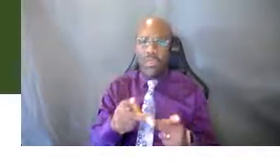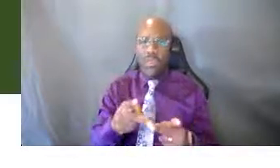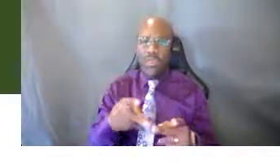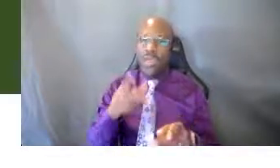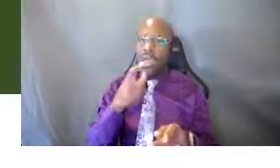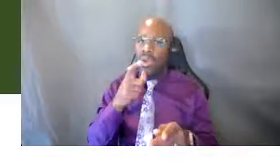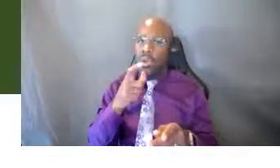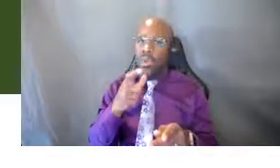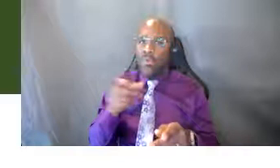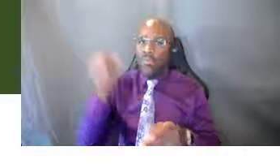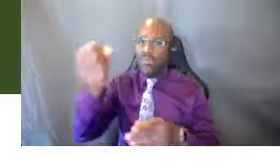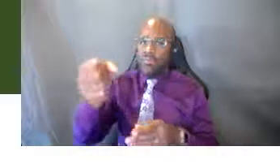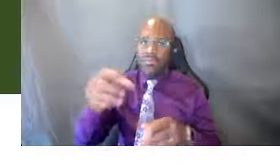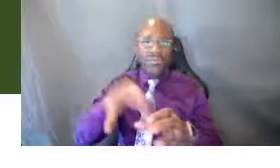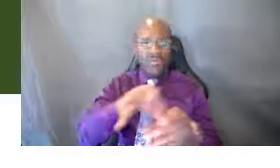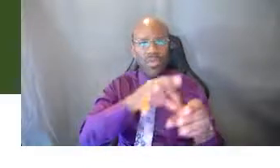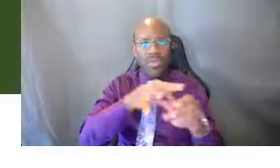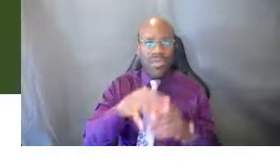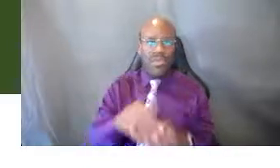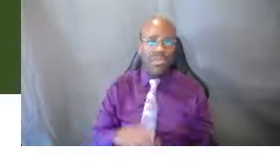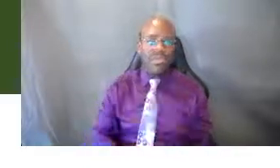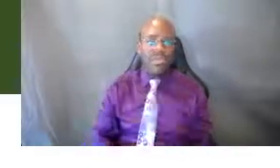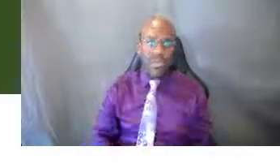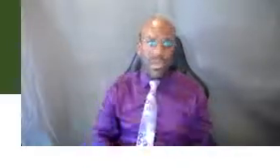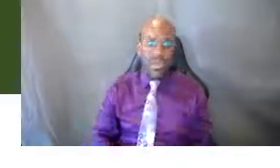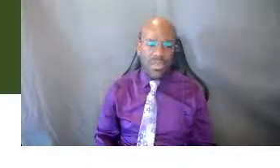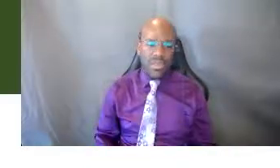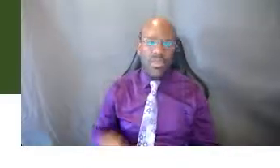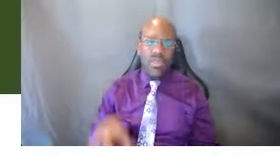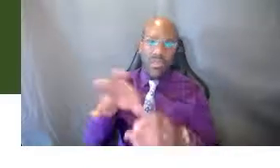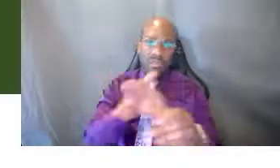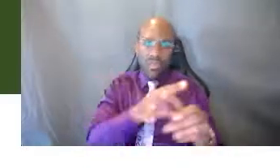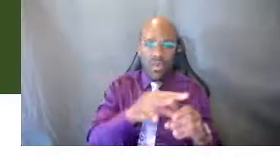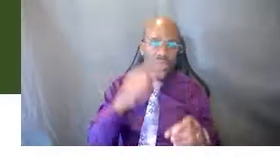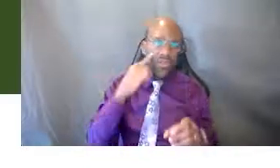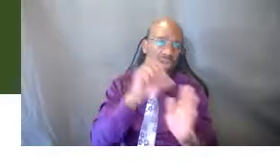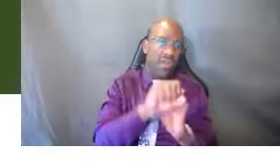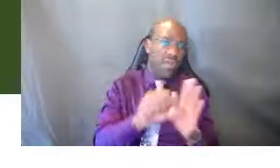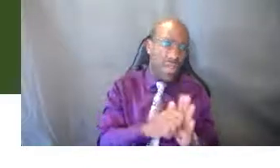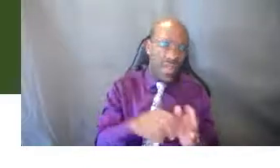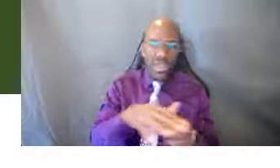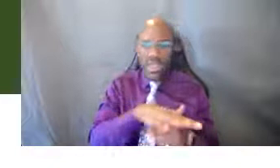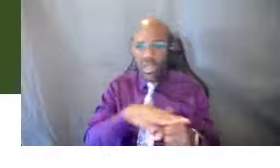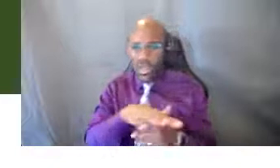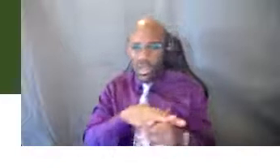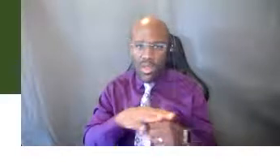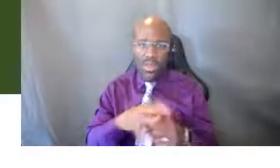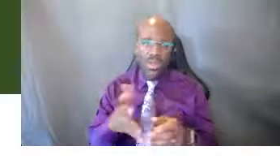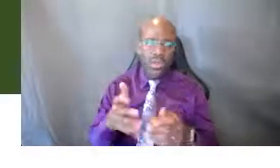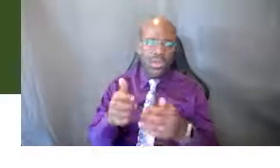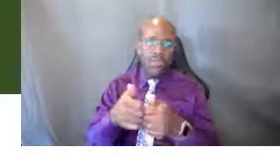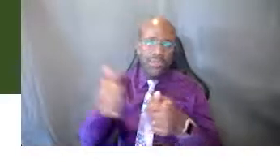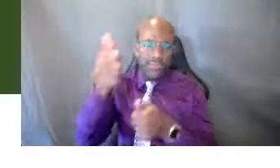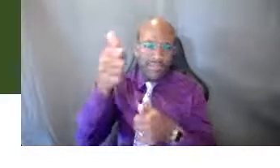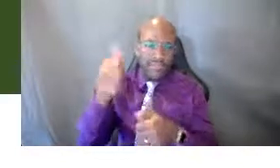for prosecutors who care about this issue, voting for state and local leaders that care about this issue, will